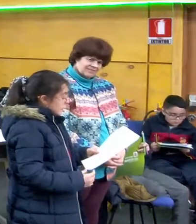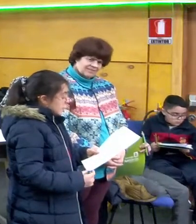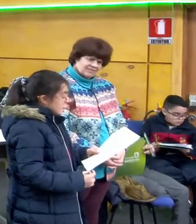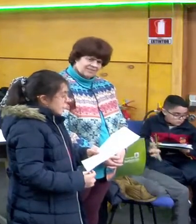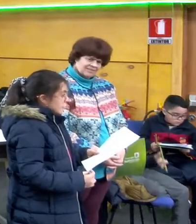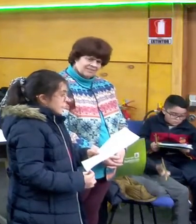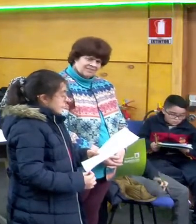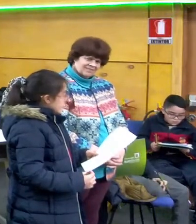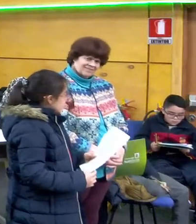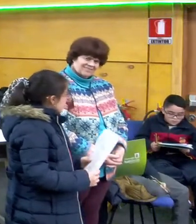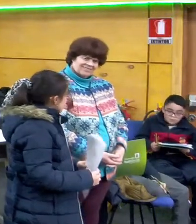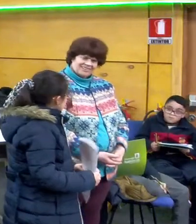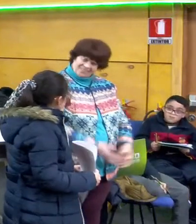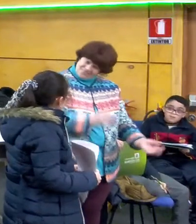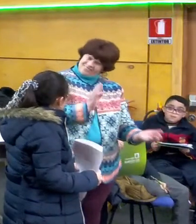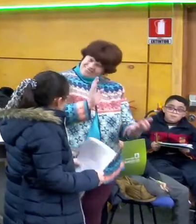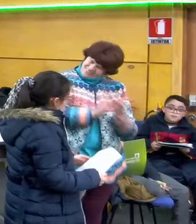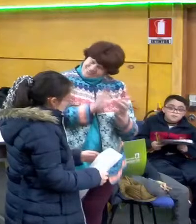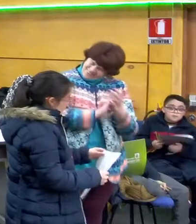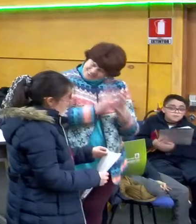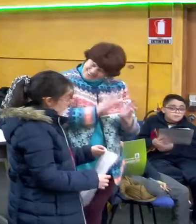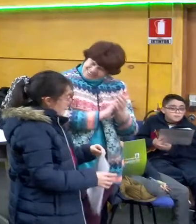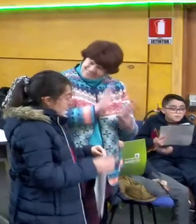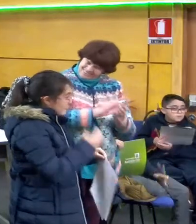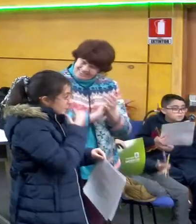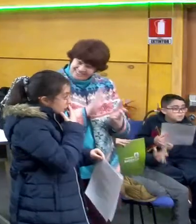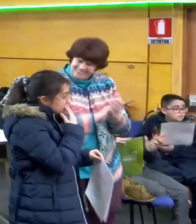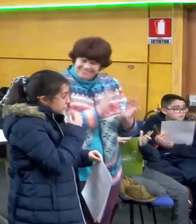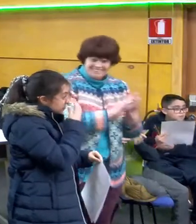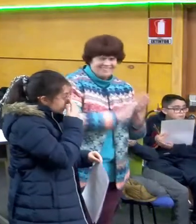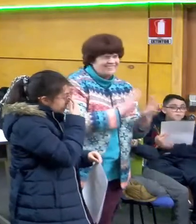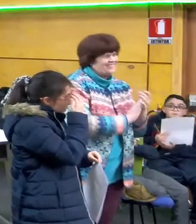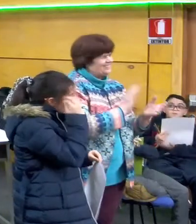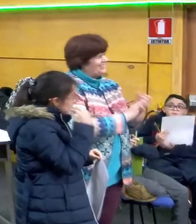And I love the rain. Thank you. All